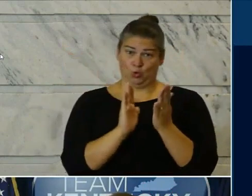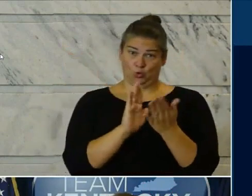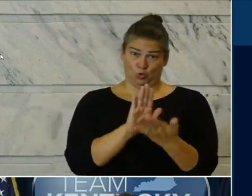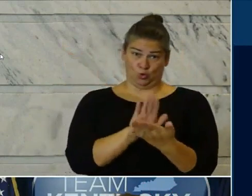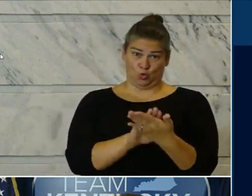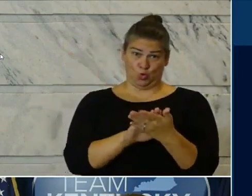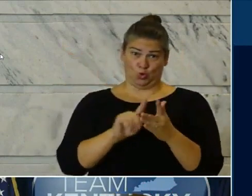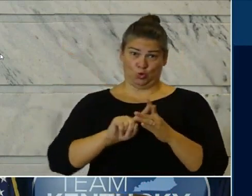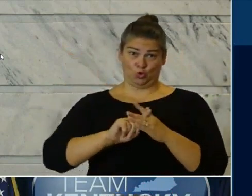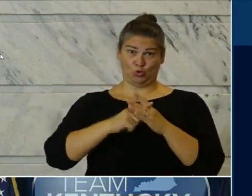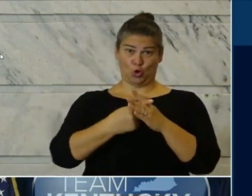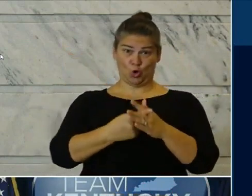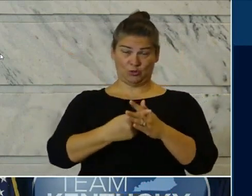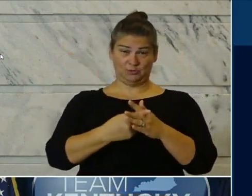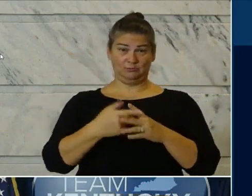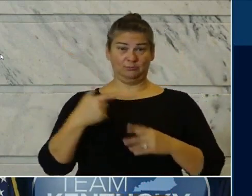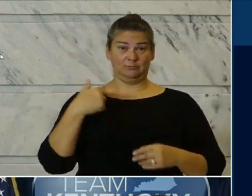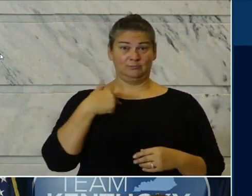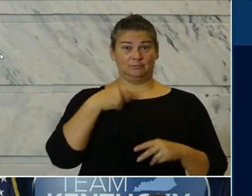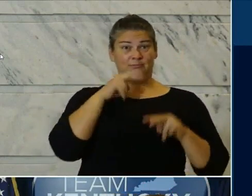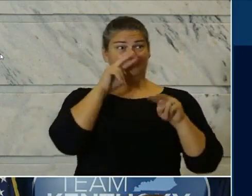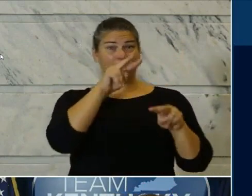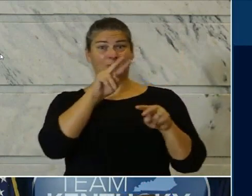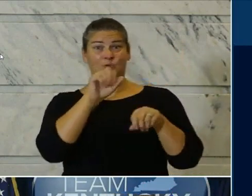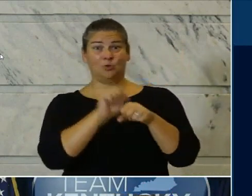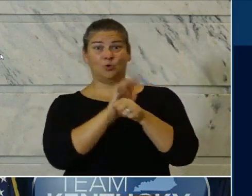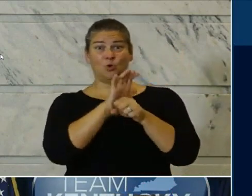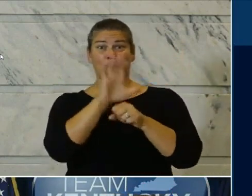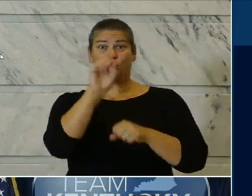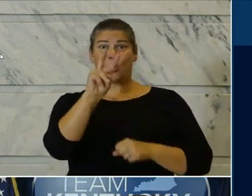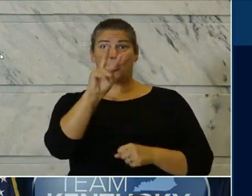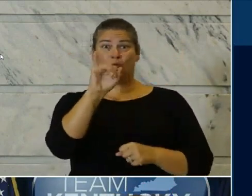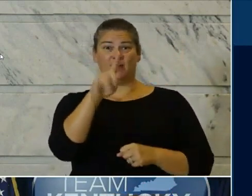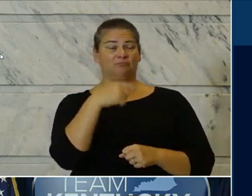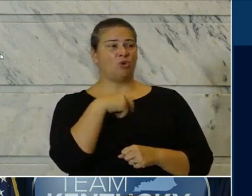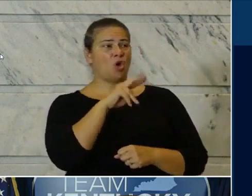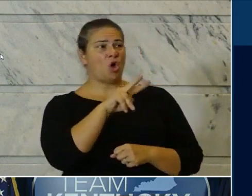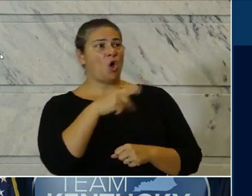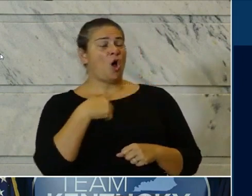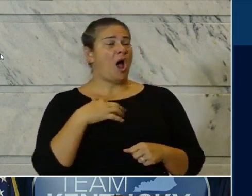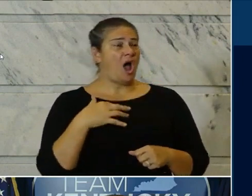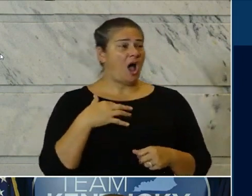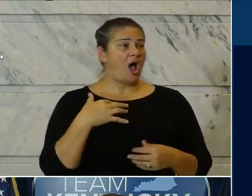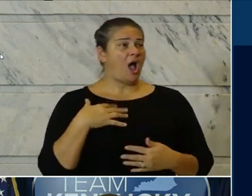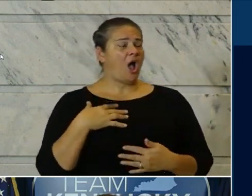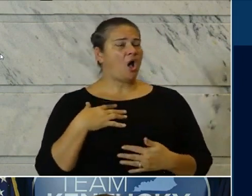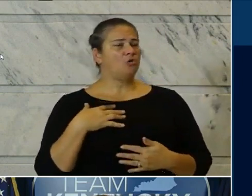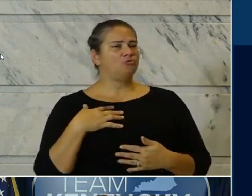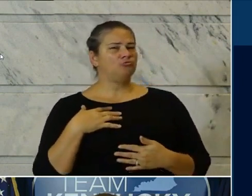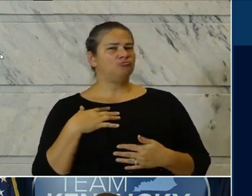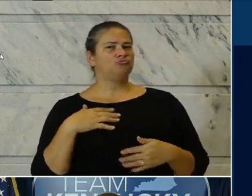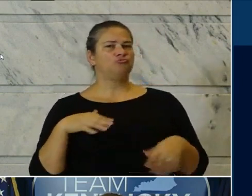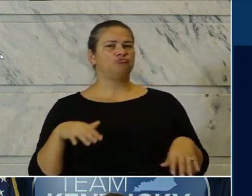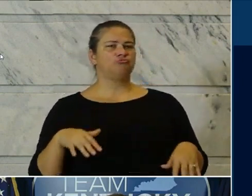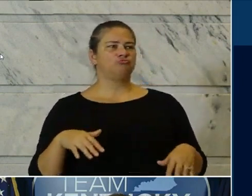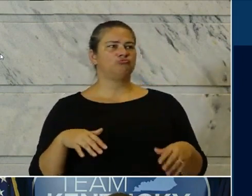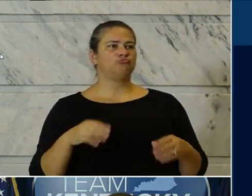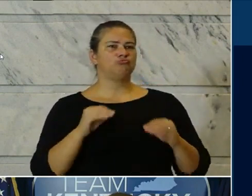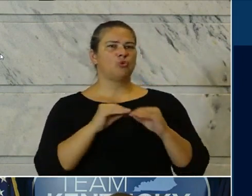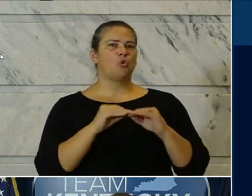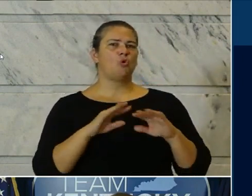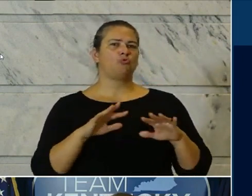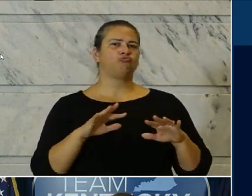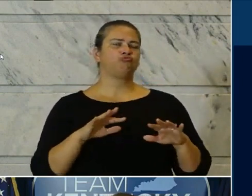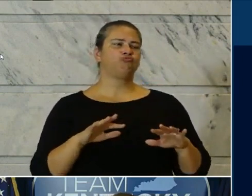to COVID and our concerns about COVID and in how well we follow those rules